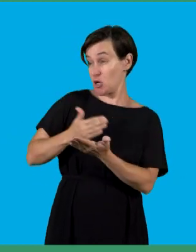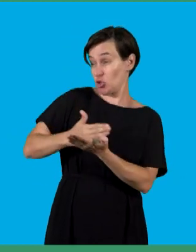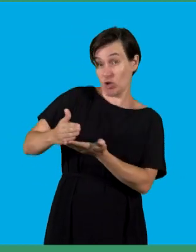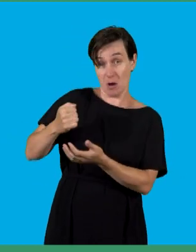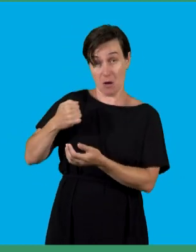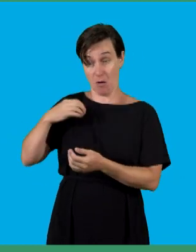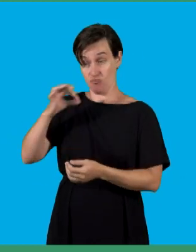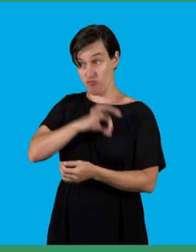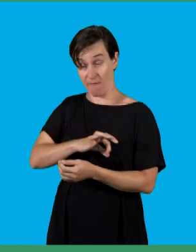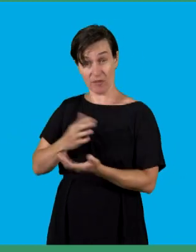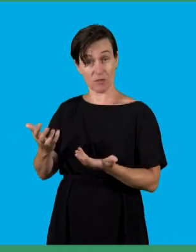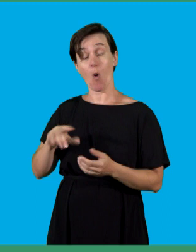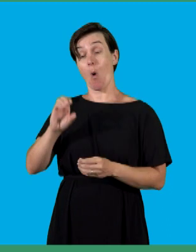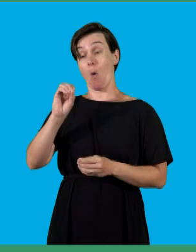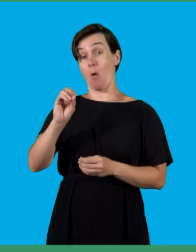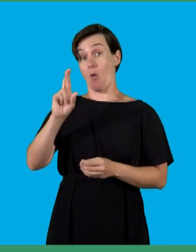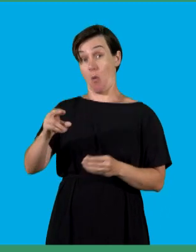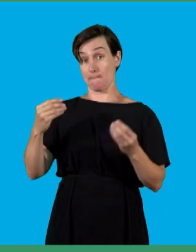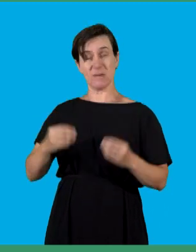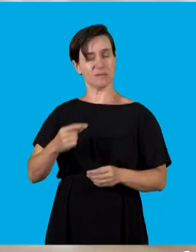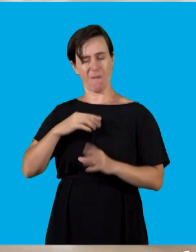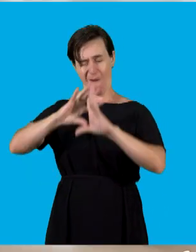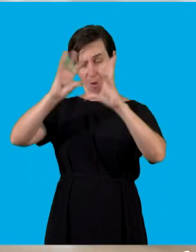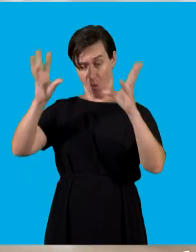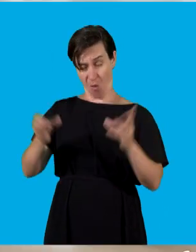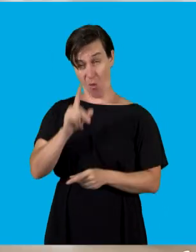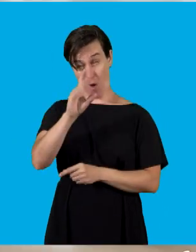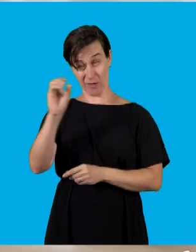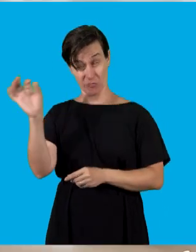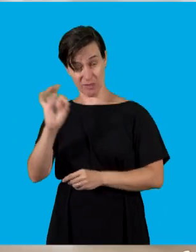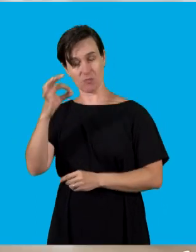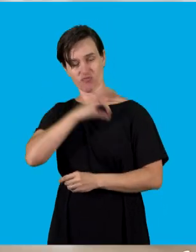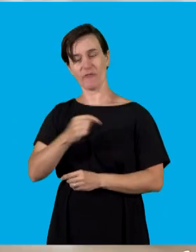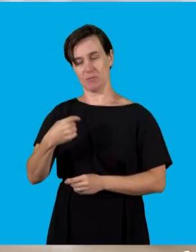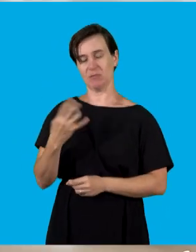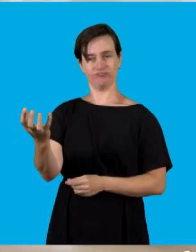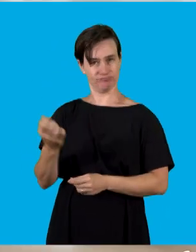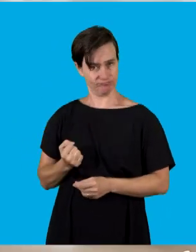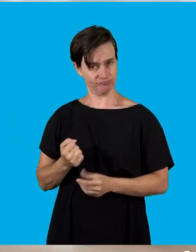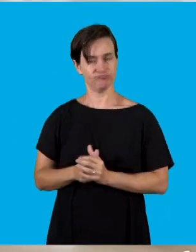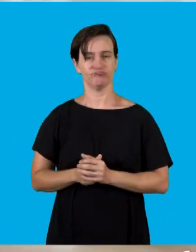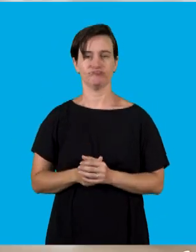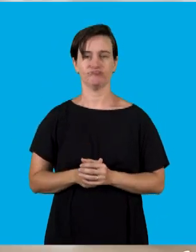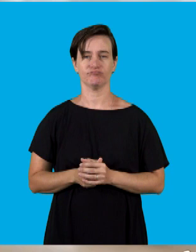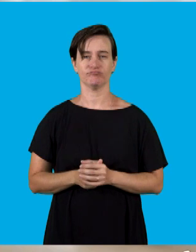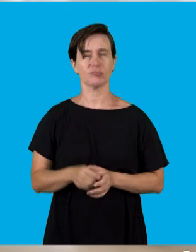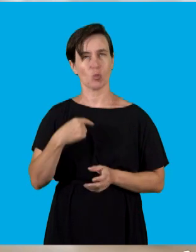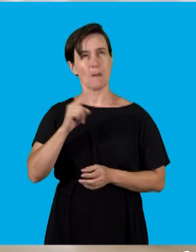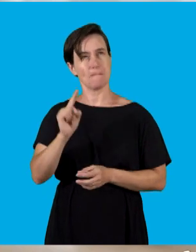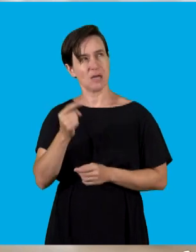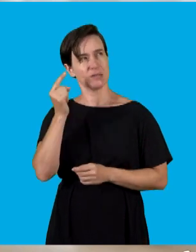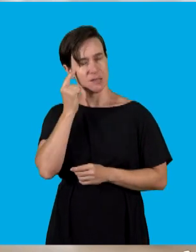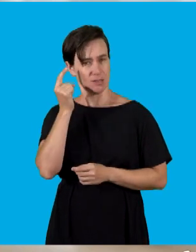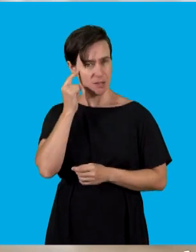people, or would you want to start a business that all the profit would belong to you alone as an owner? So those are